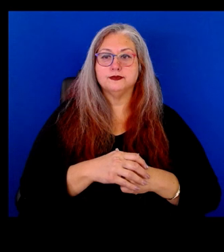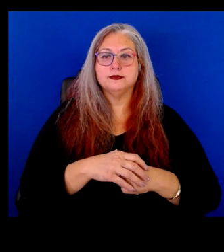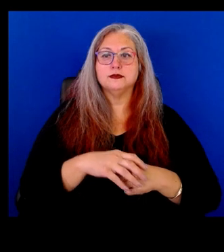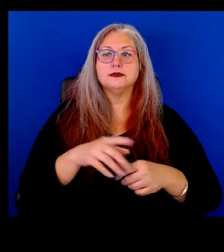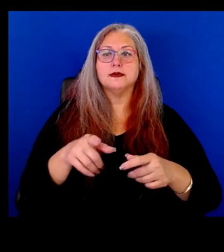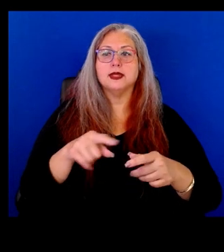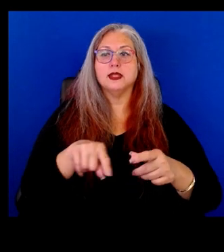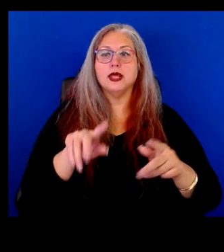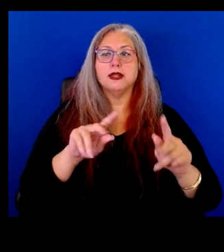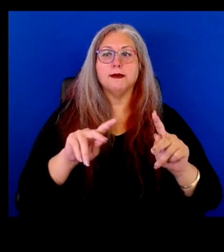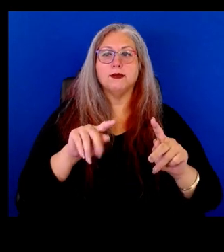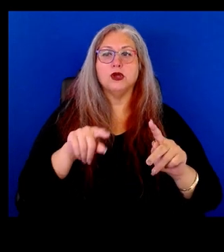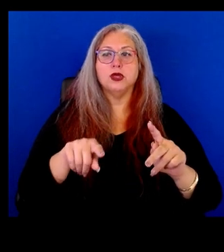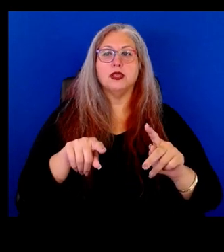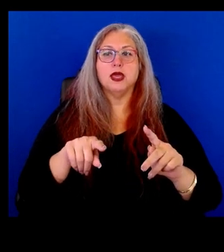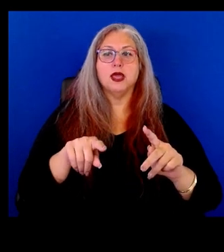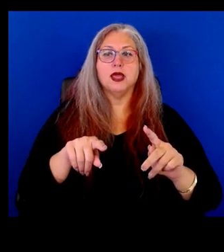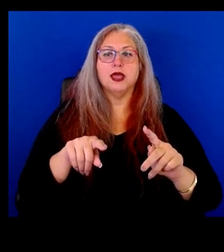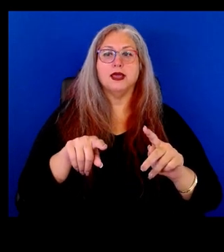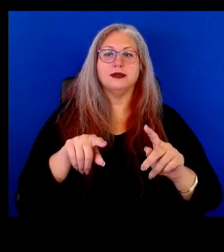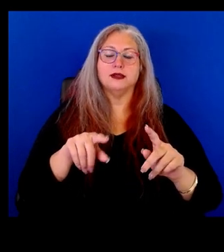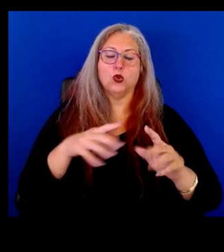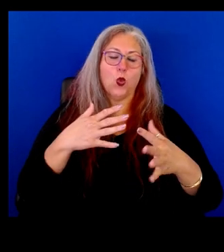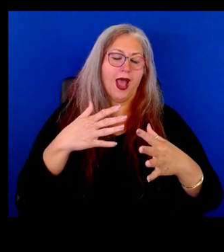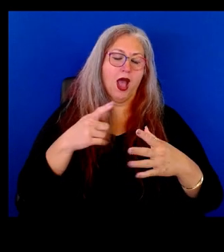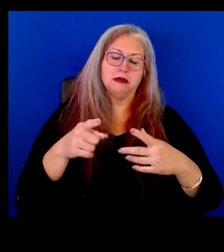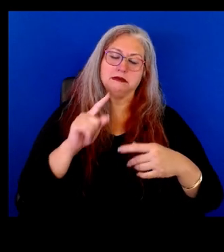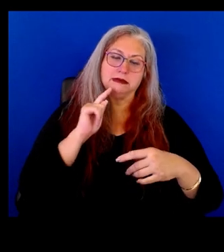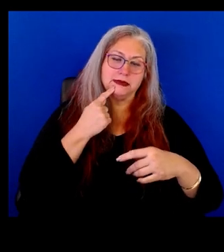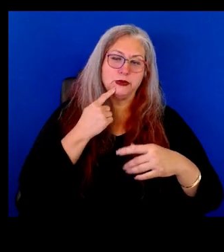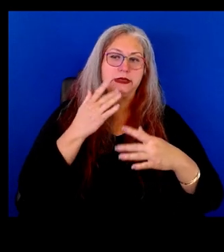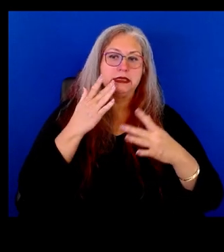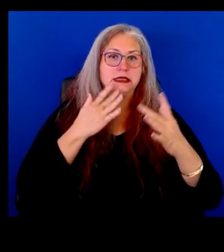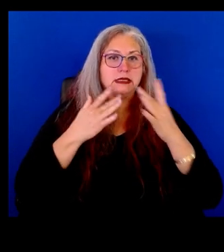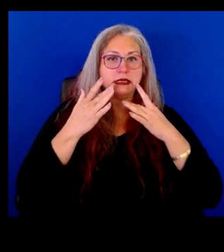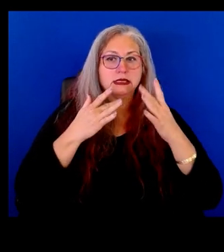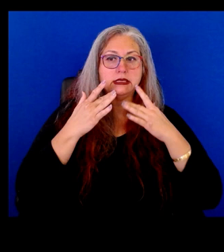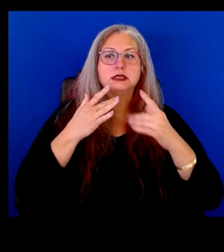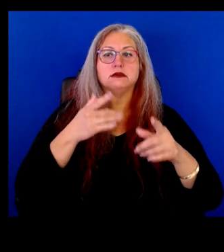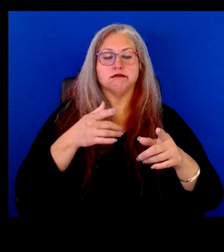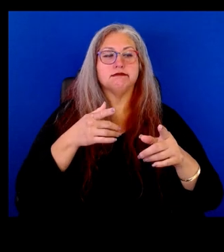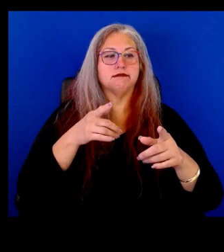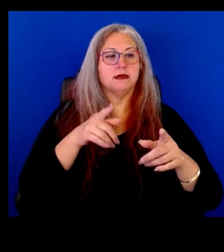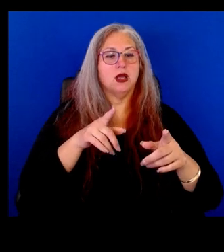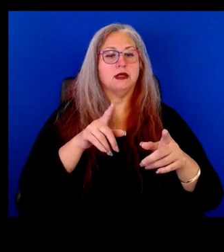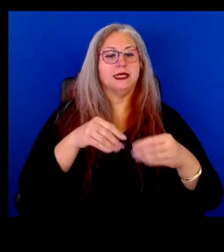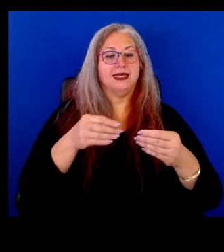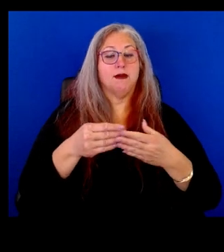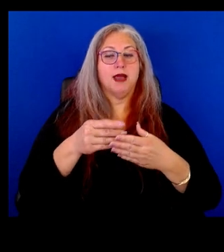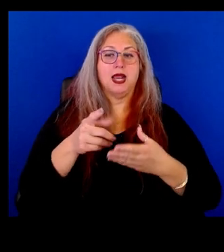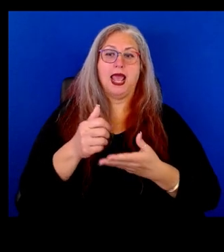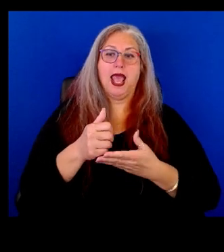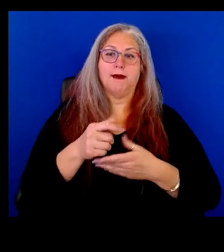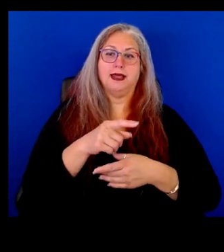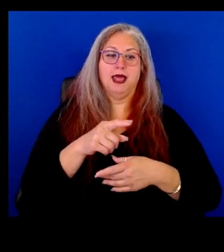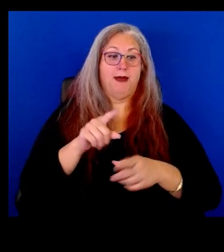for these people who were on utmost deprivation. And this also helped them feel, you